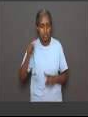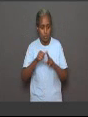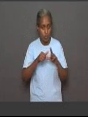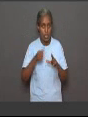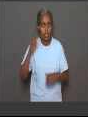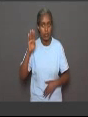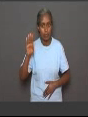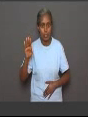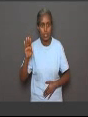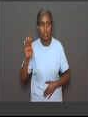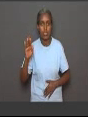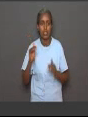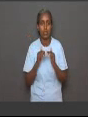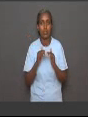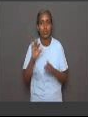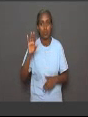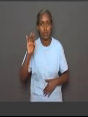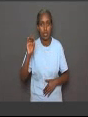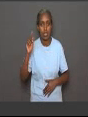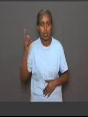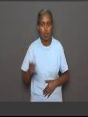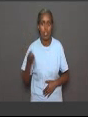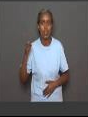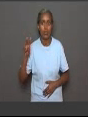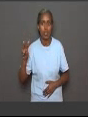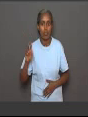The cotangent of angle B is